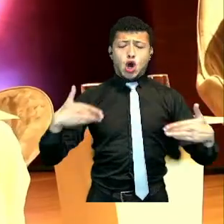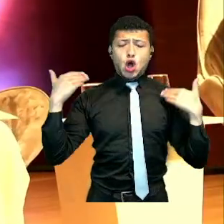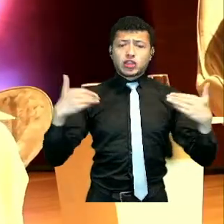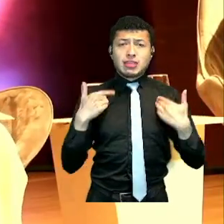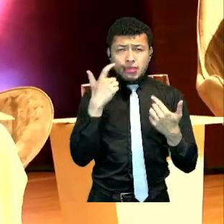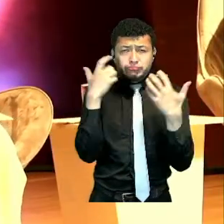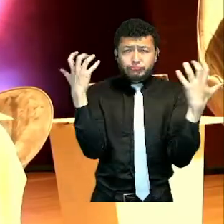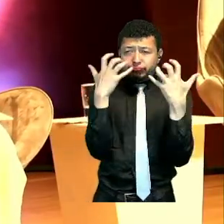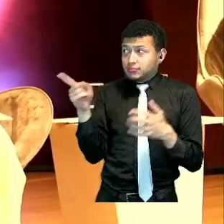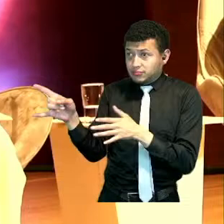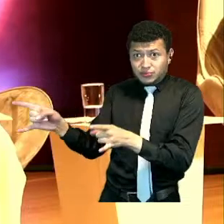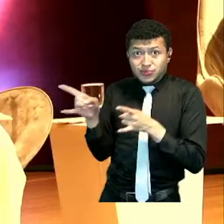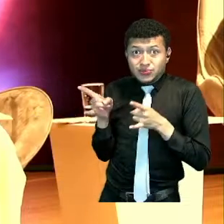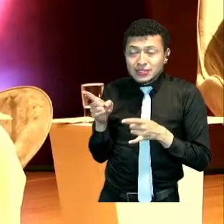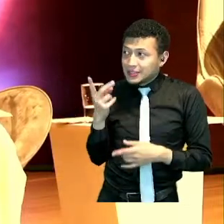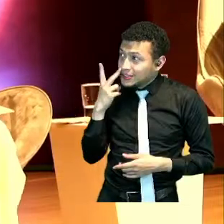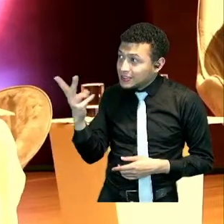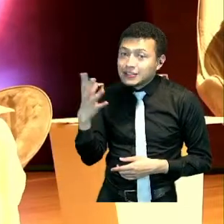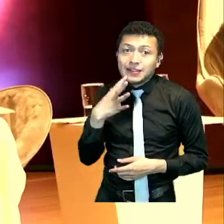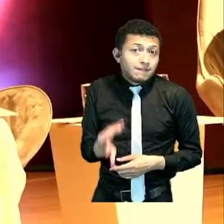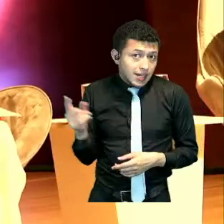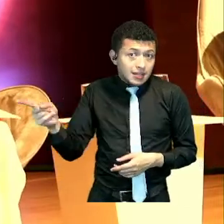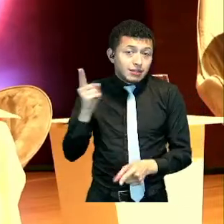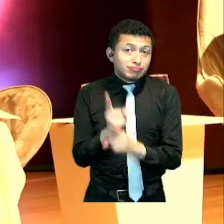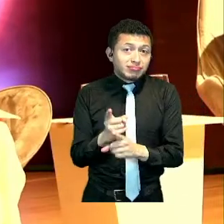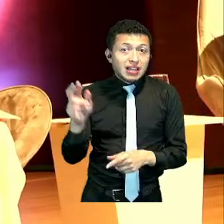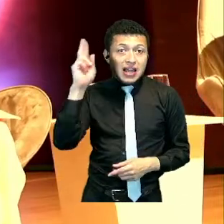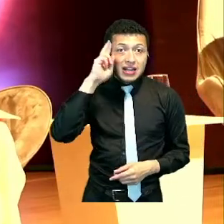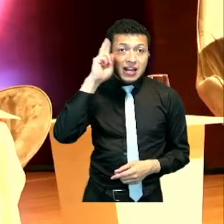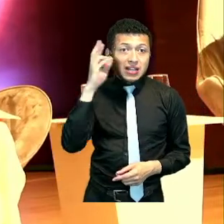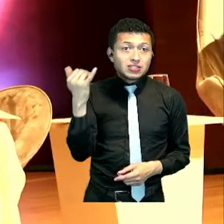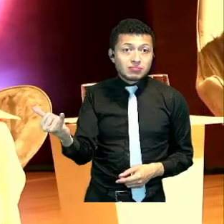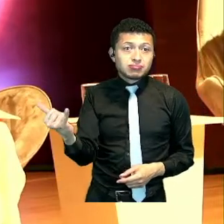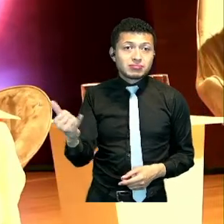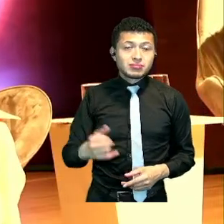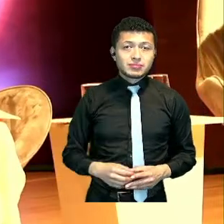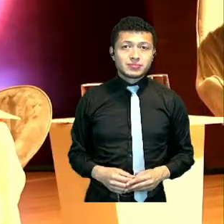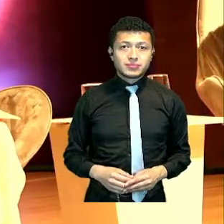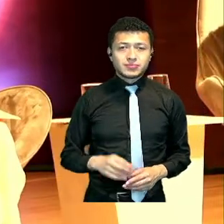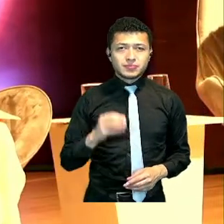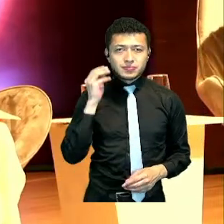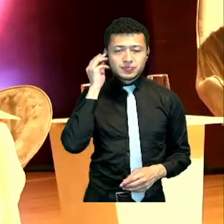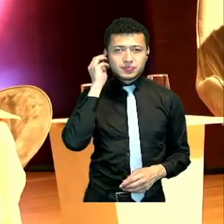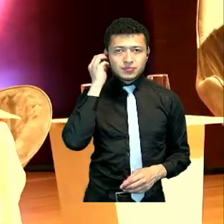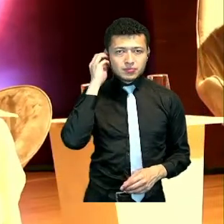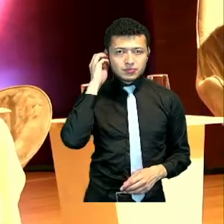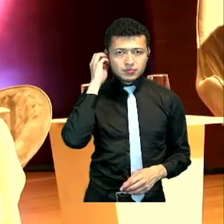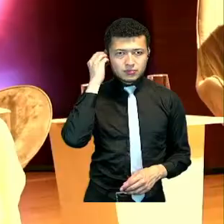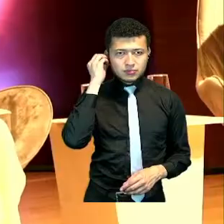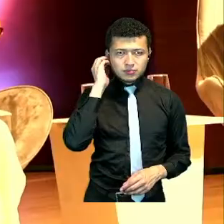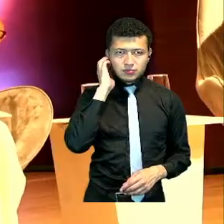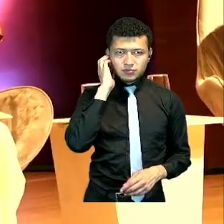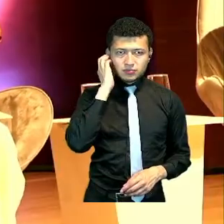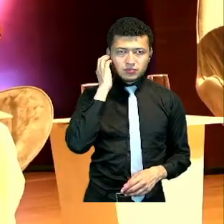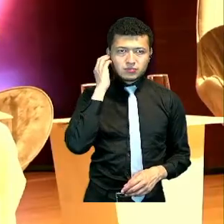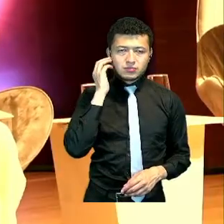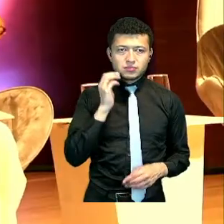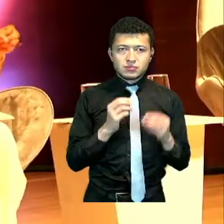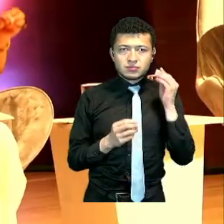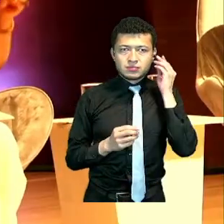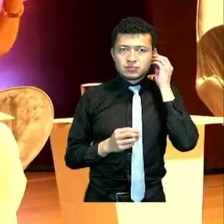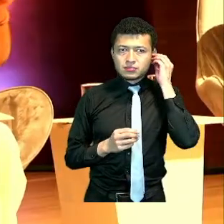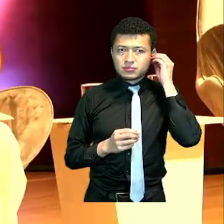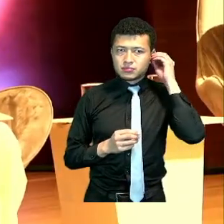just had watery eyes because it's about just believing that you can achieve these great things and dreaming